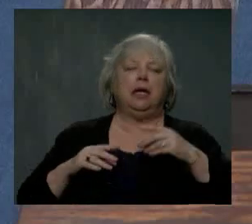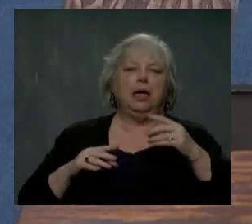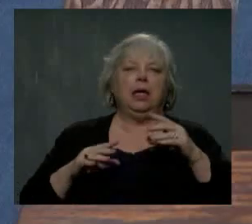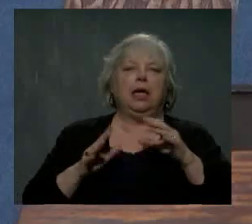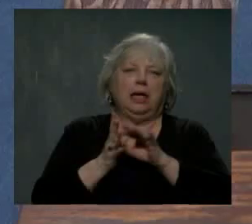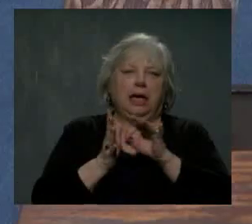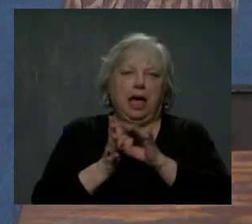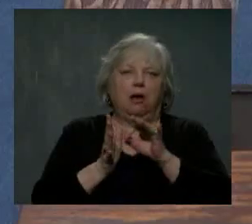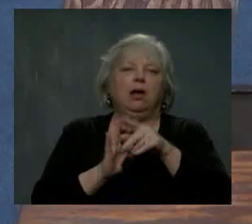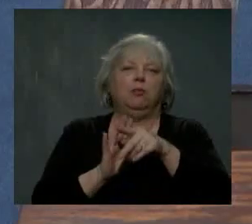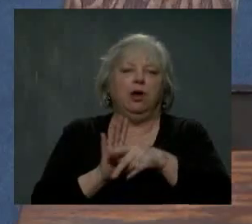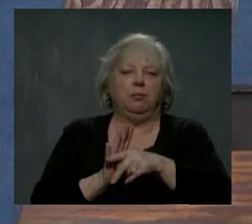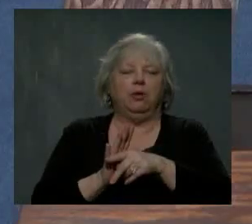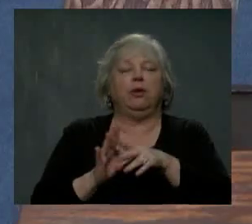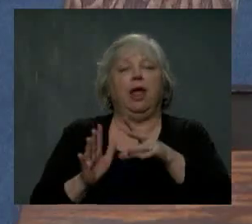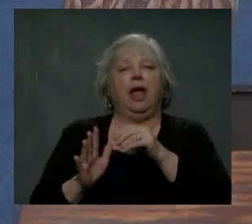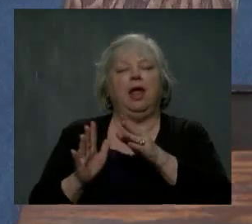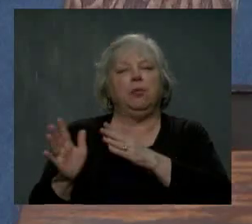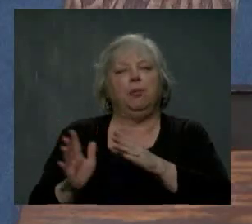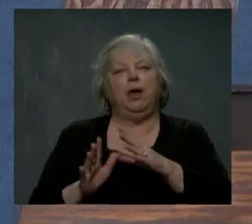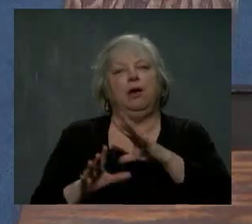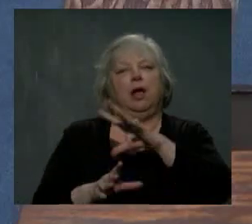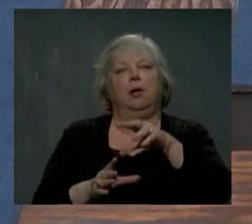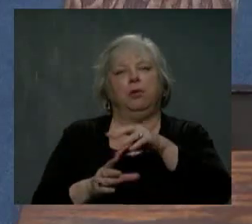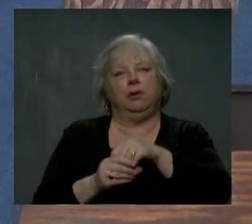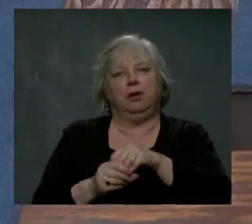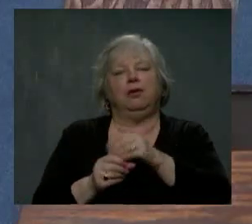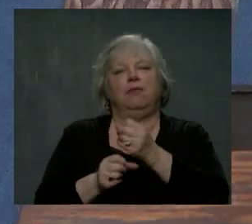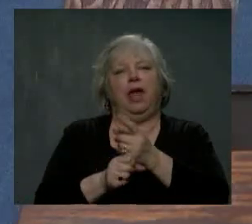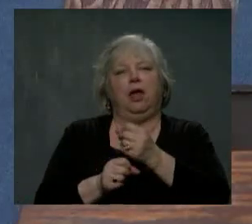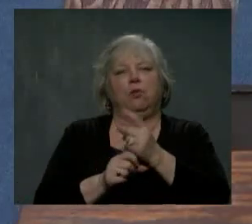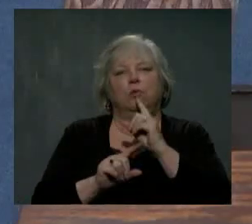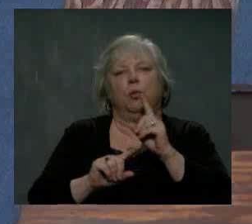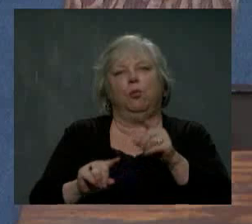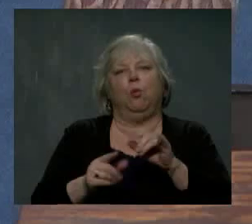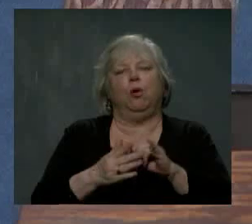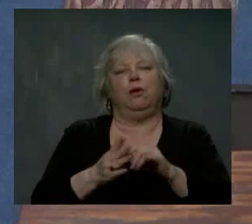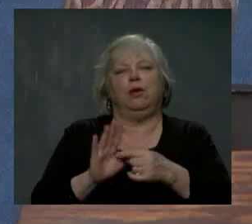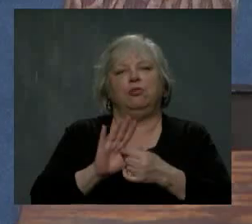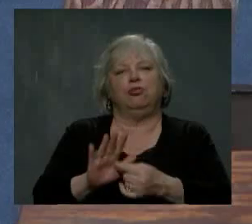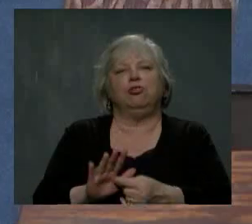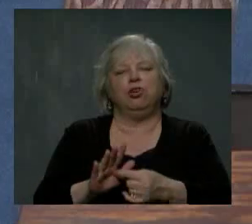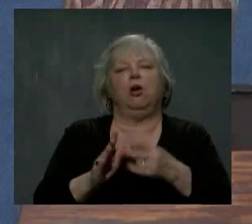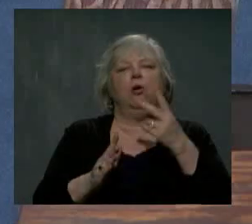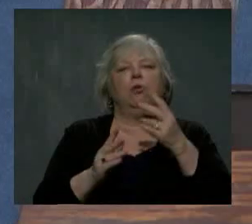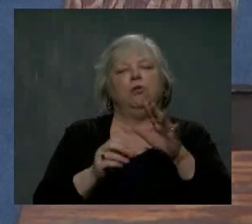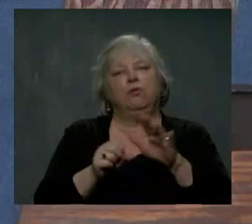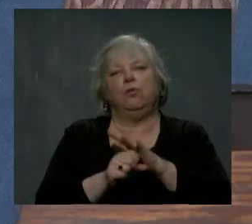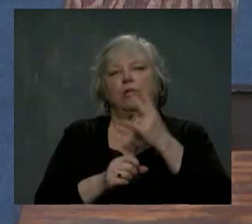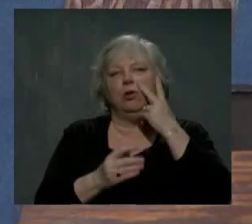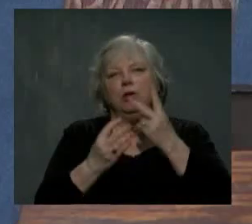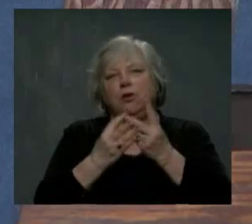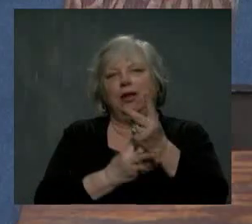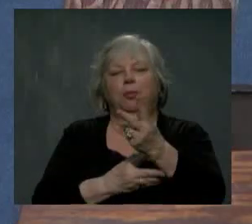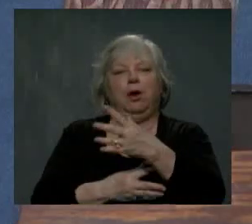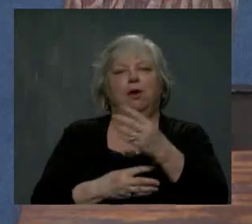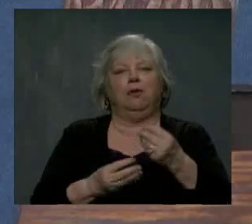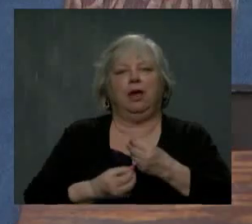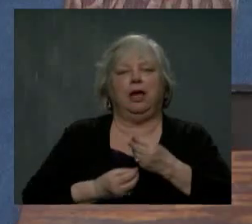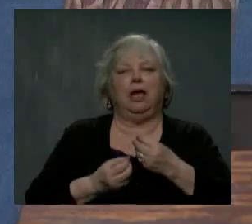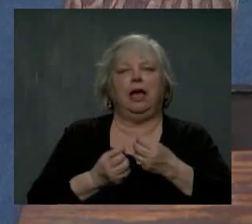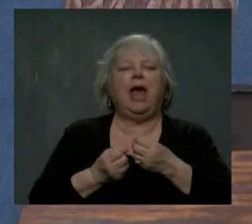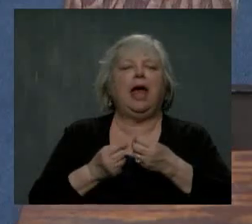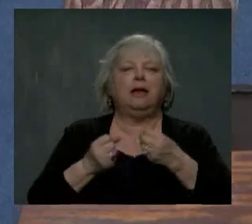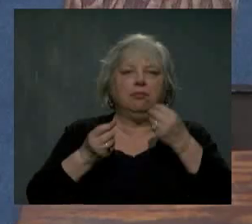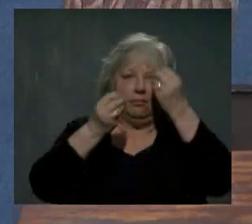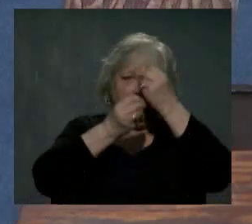prepare comprehensive annual financial reports that evidence the spirit of transparency and full disclosure. The goal